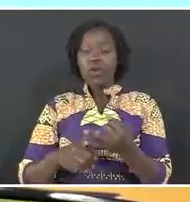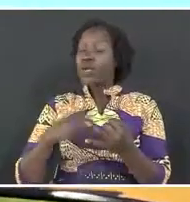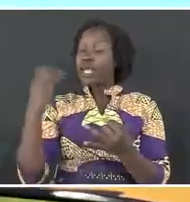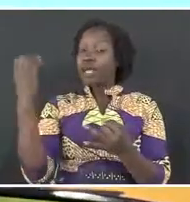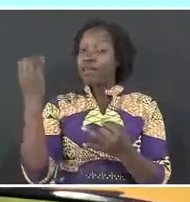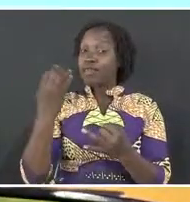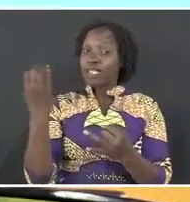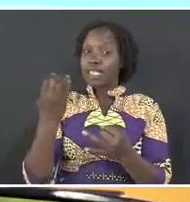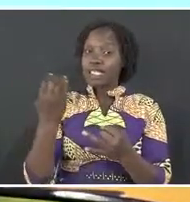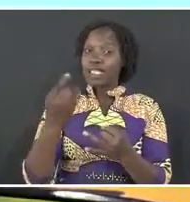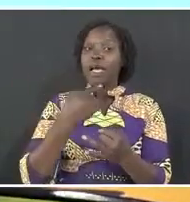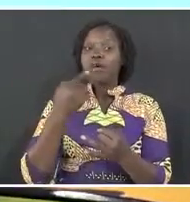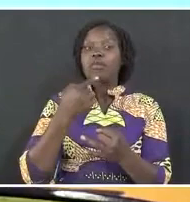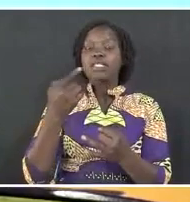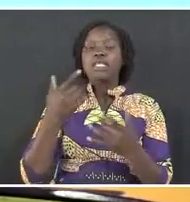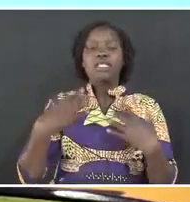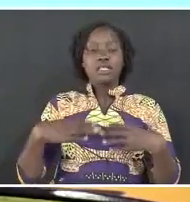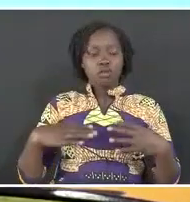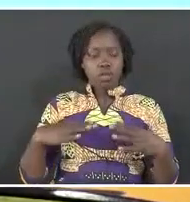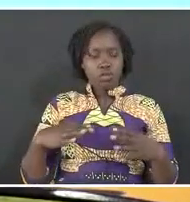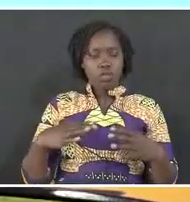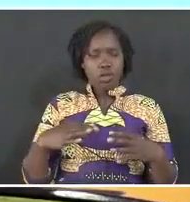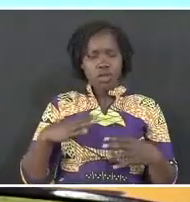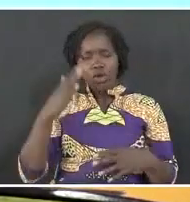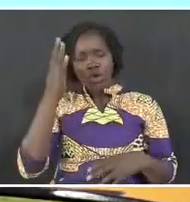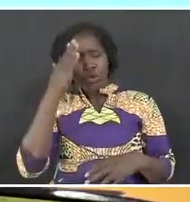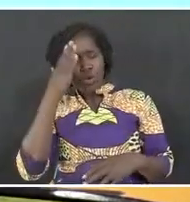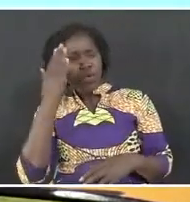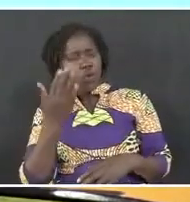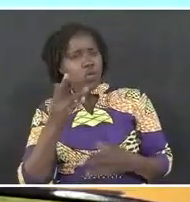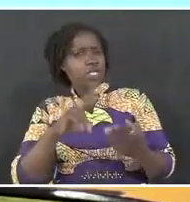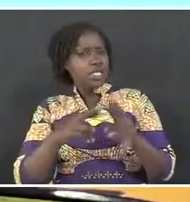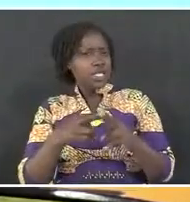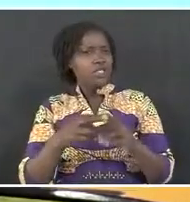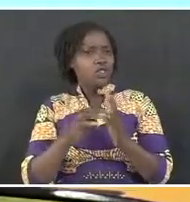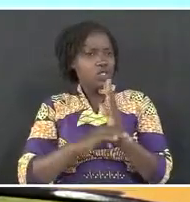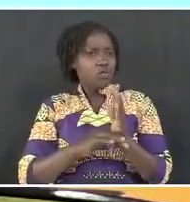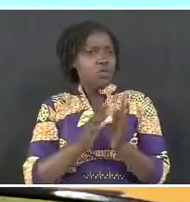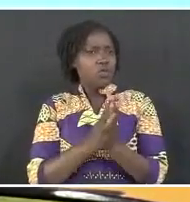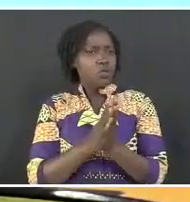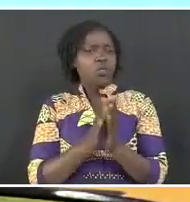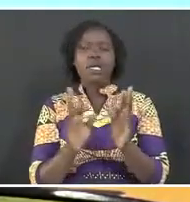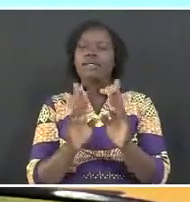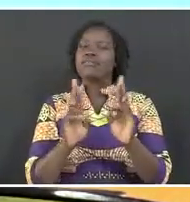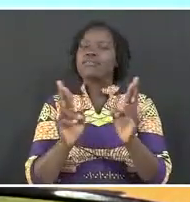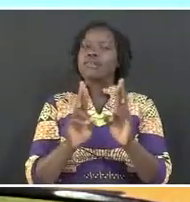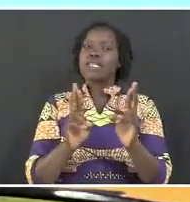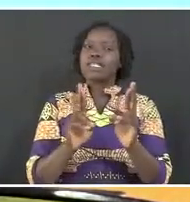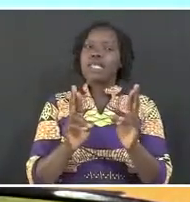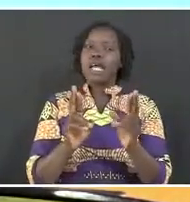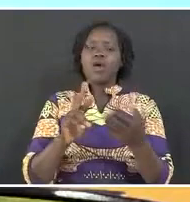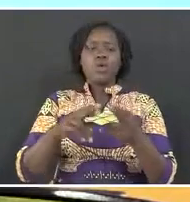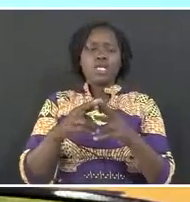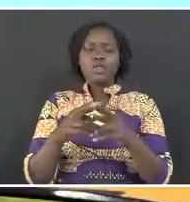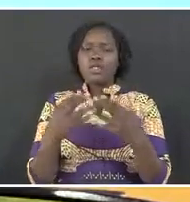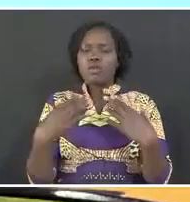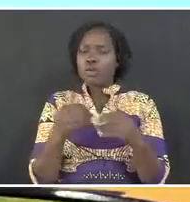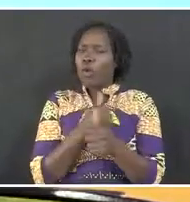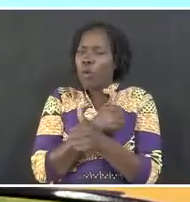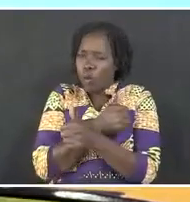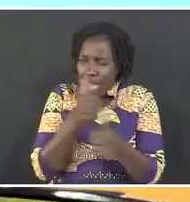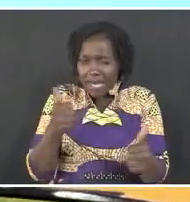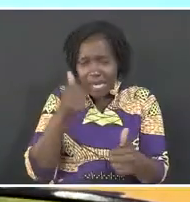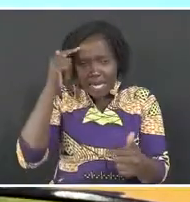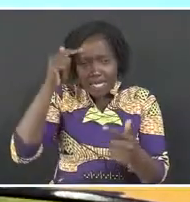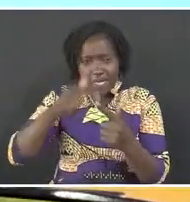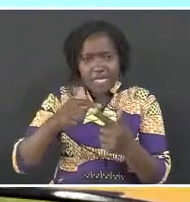we evangelize by telling people, you know, with relationships, we can relate with people so well until they